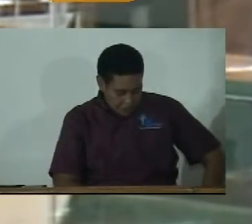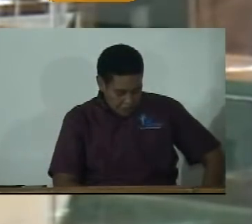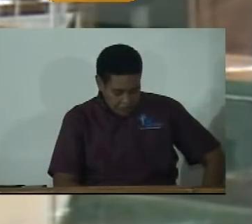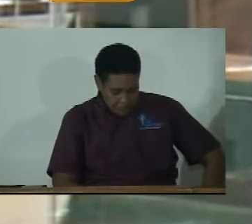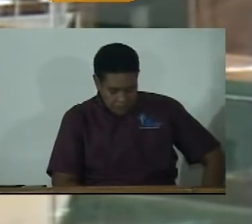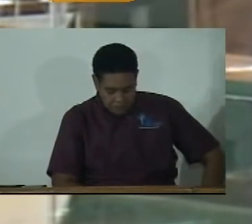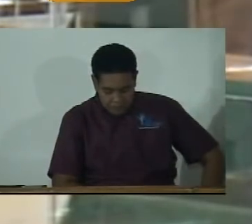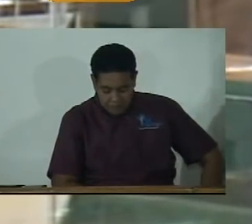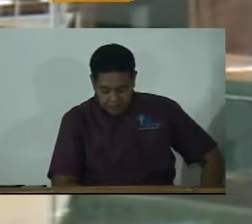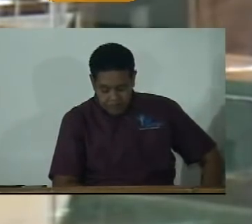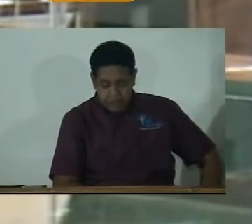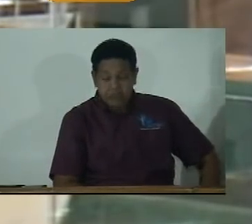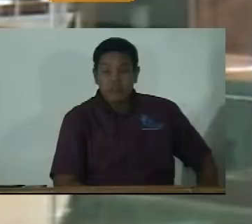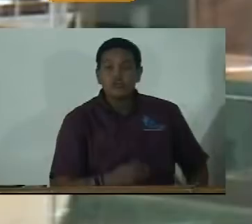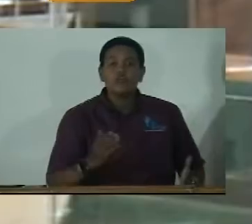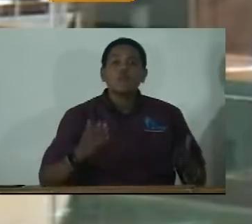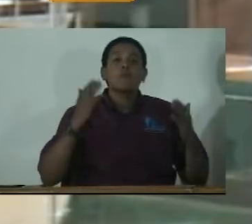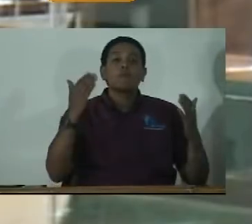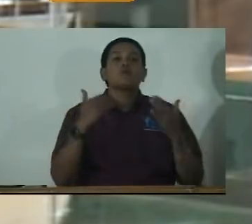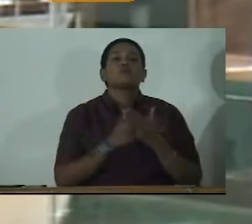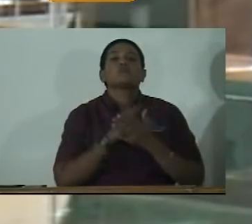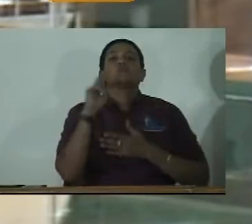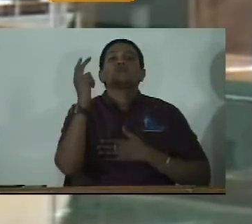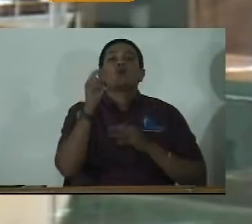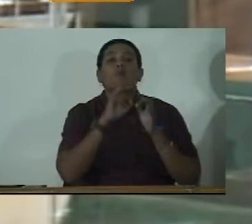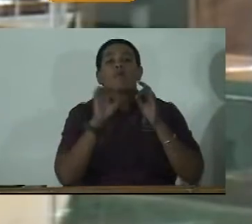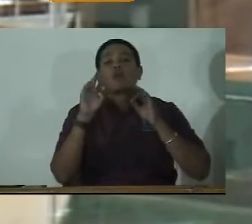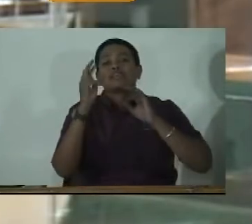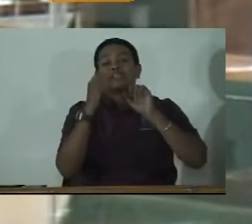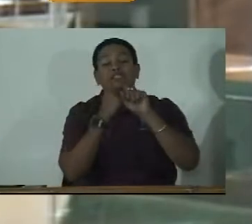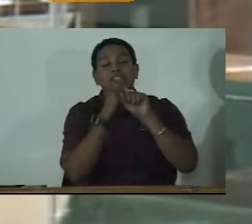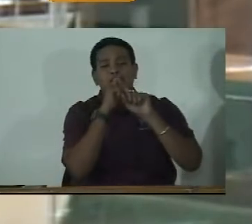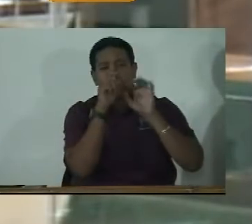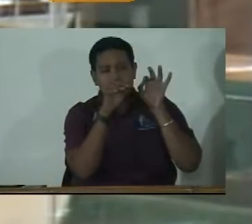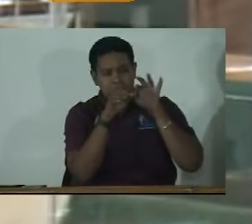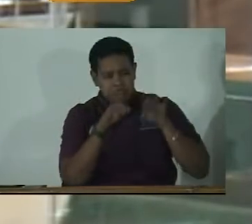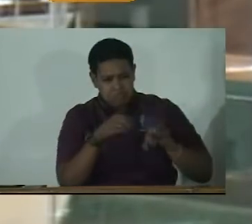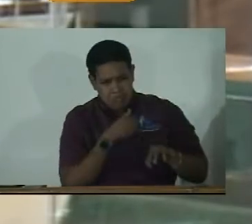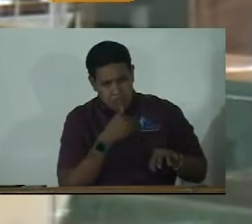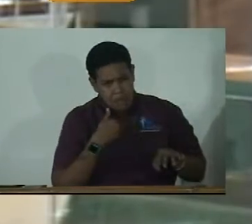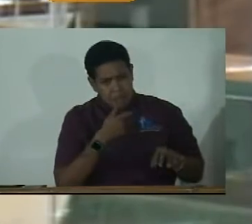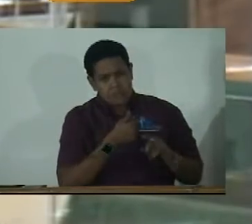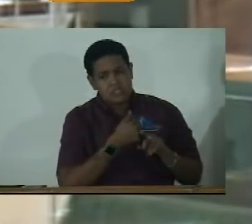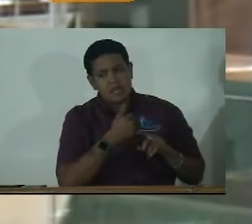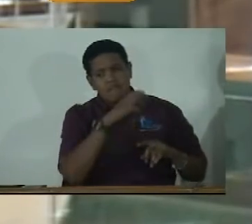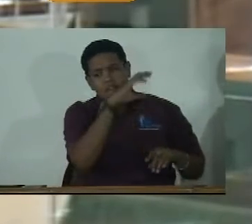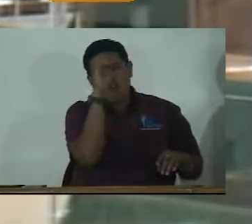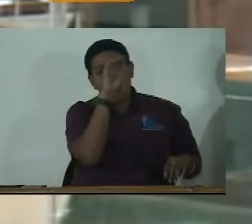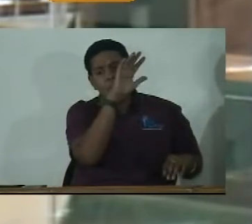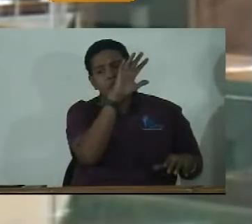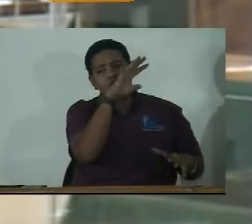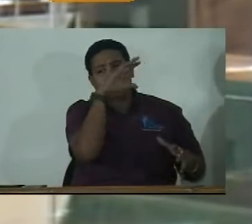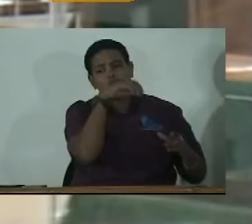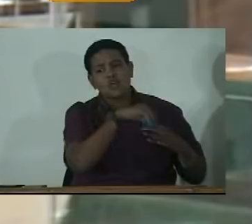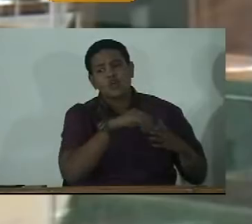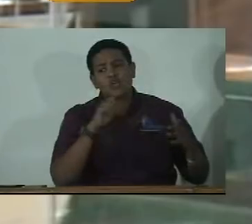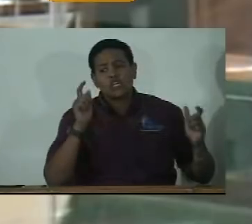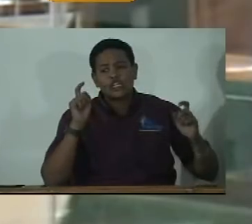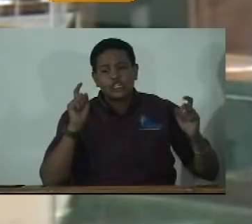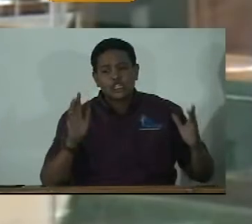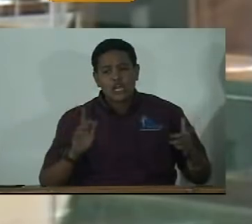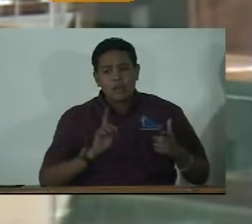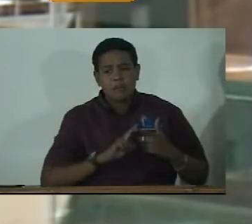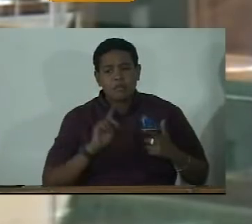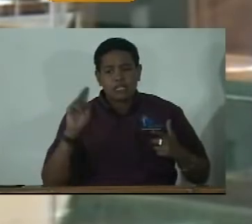The proposed new subclause 2 stipulates that the members of the corporation, including the chairman and the